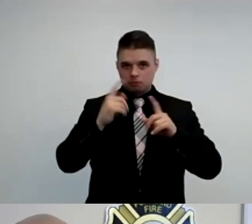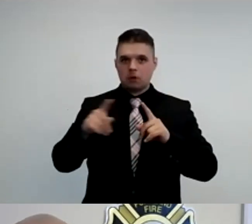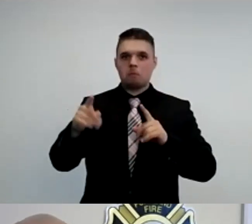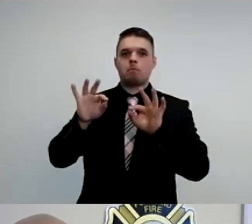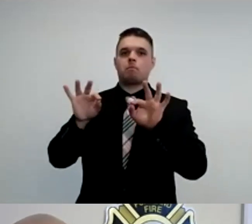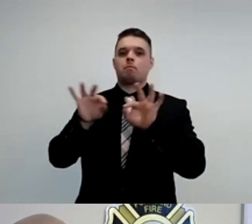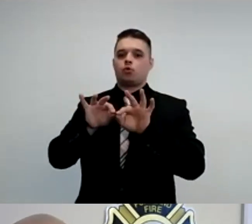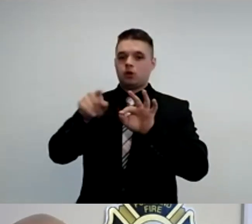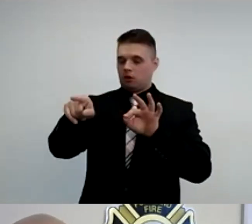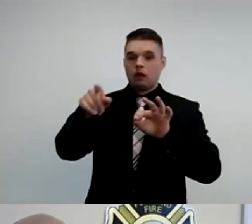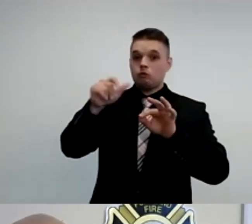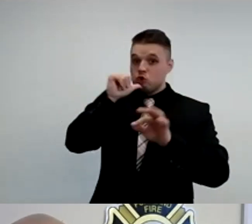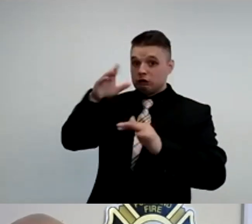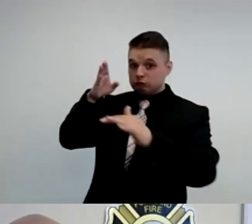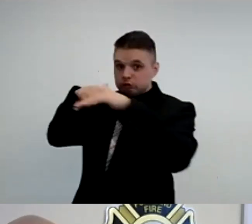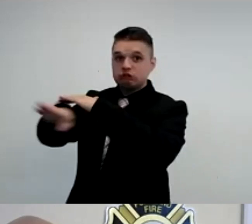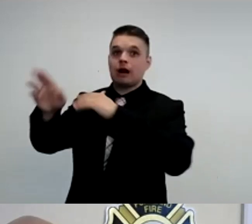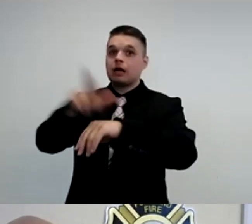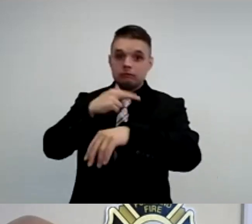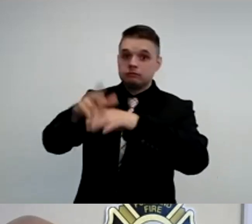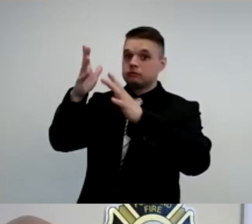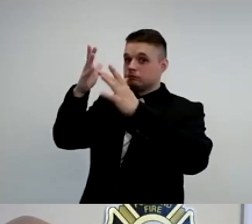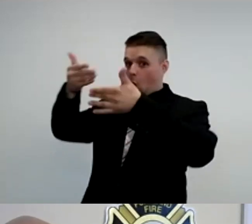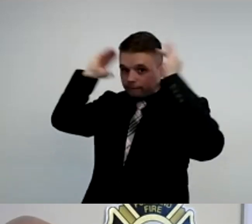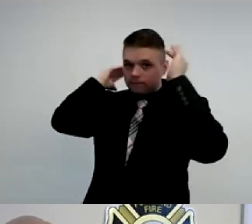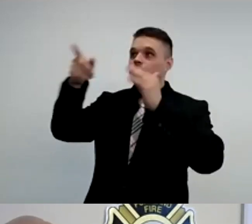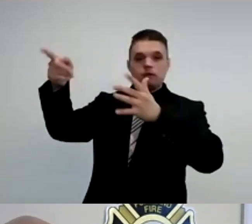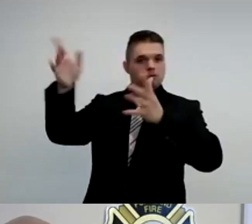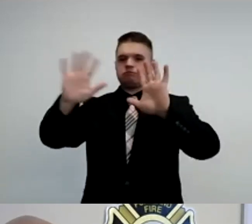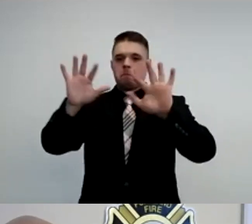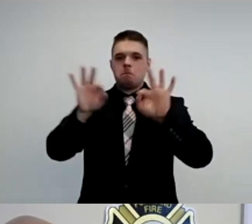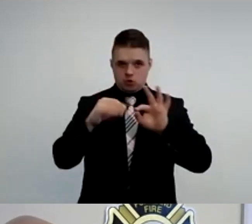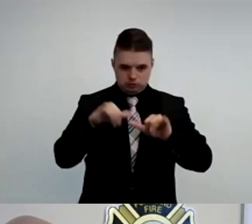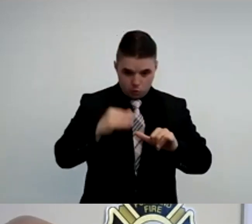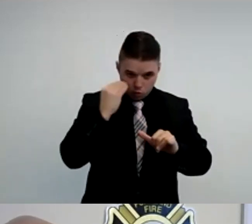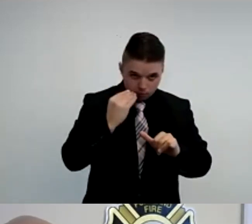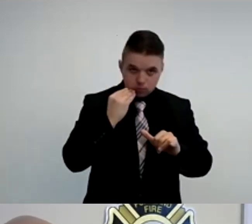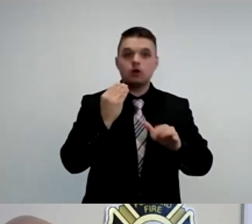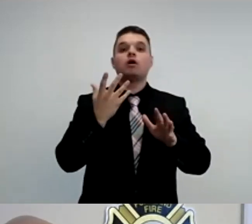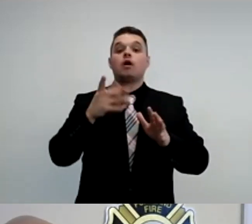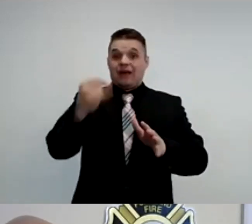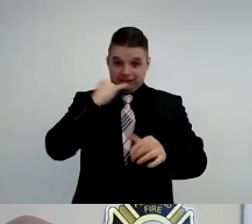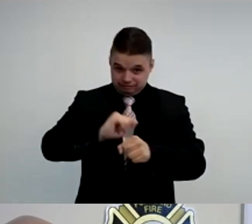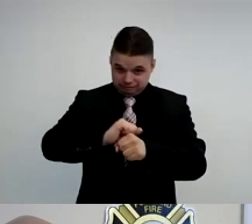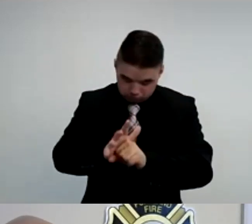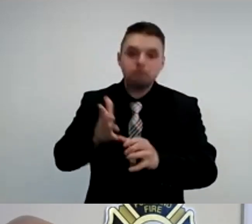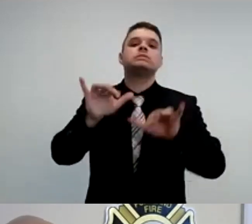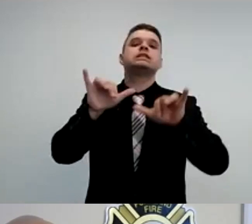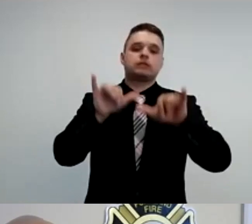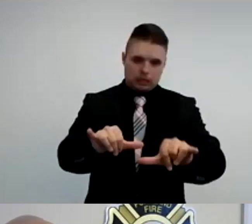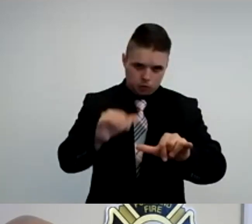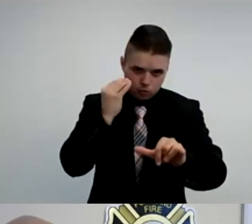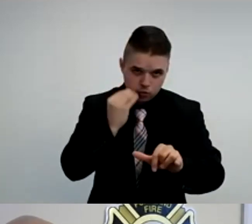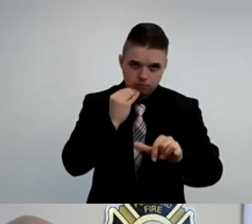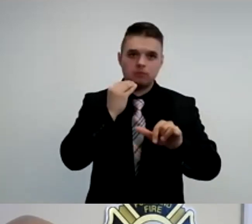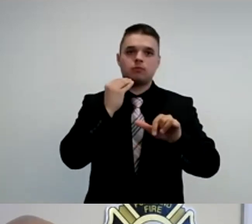and you're doing the precautions as if you have COVID-19, which is to stay home for until 72 hours